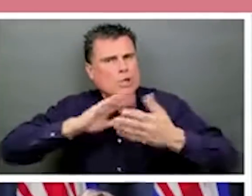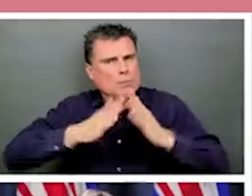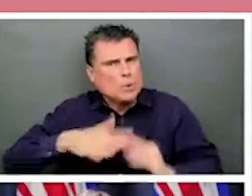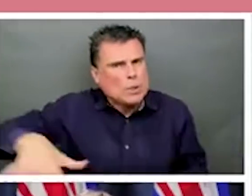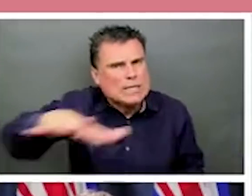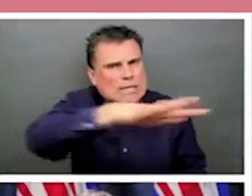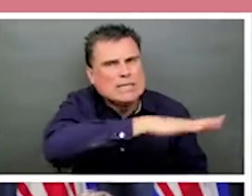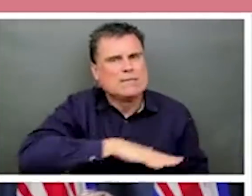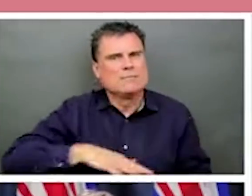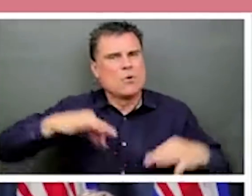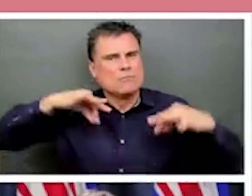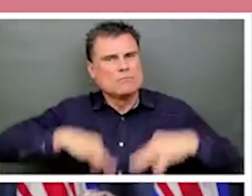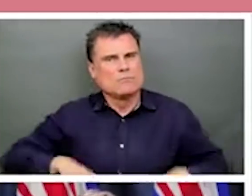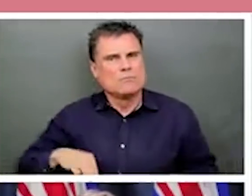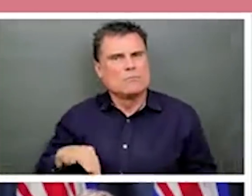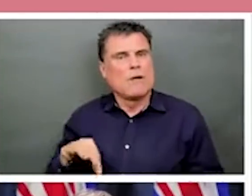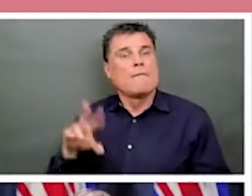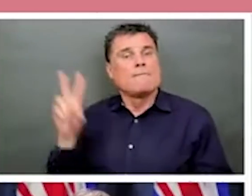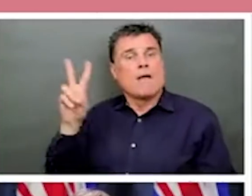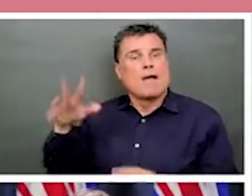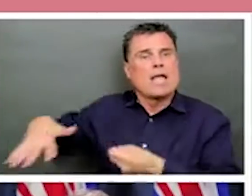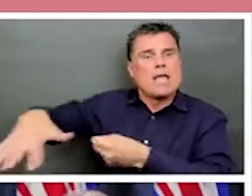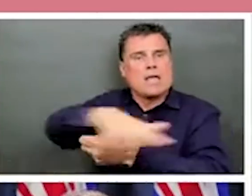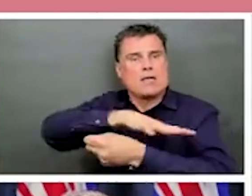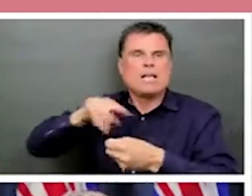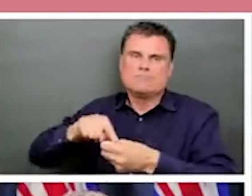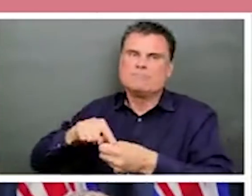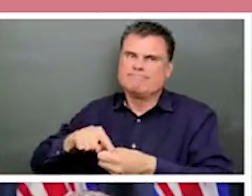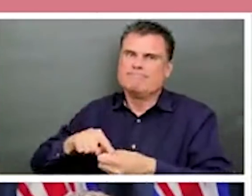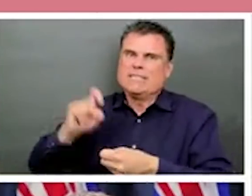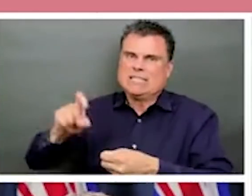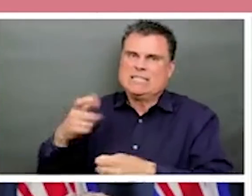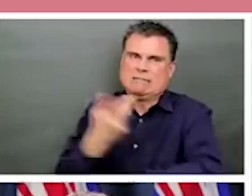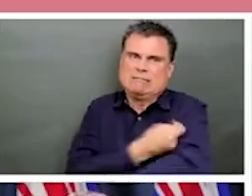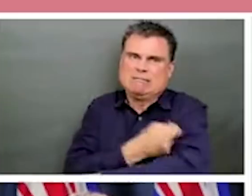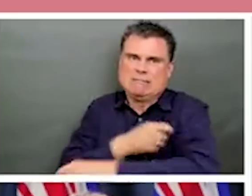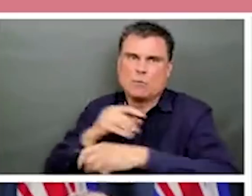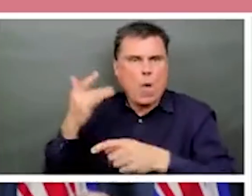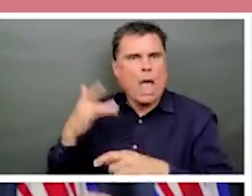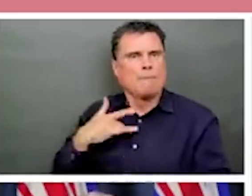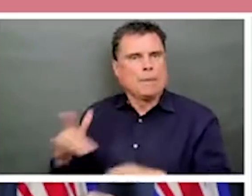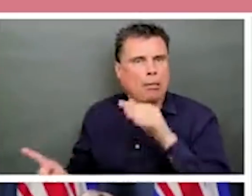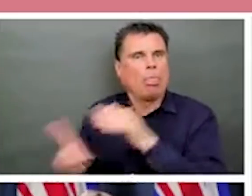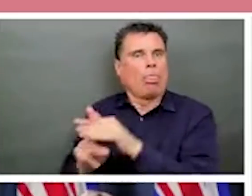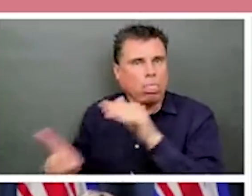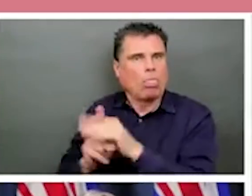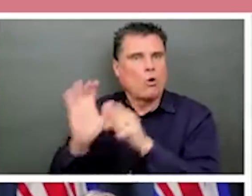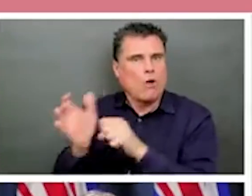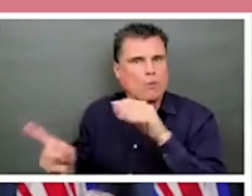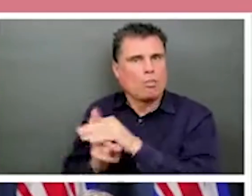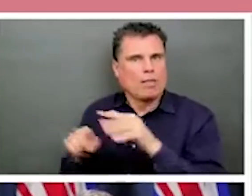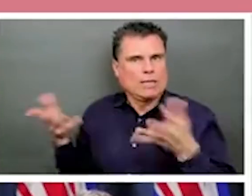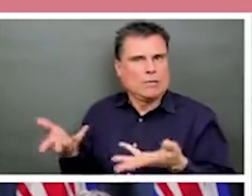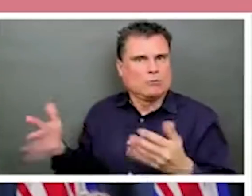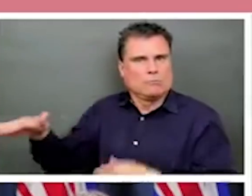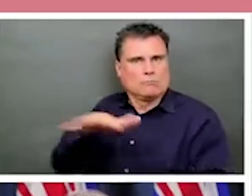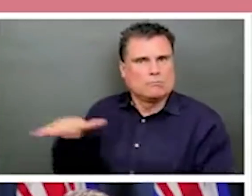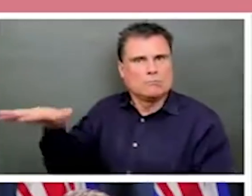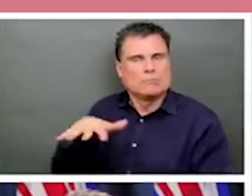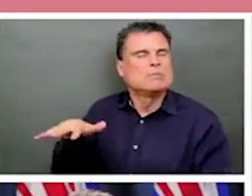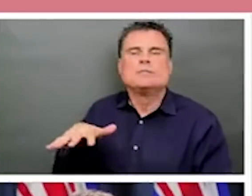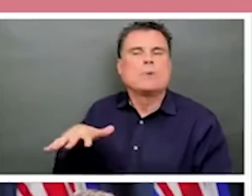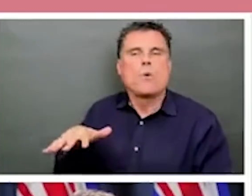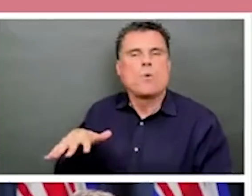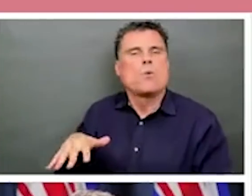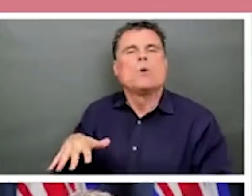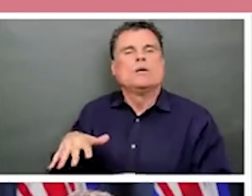where we have an outbreak that is particularly difficult. And so it helps all of these things. It helps us manage our pandemic,